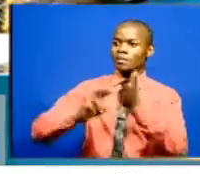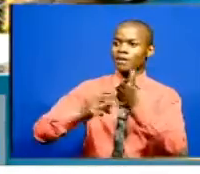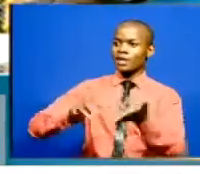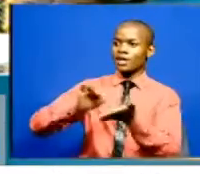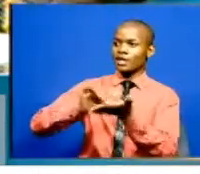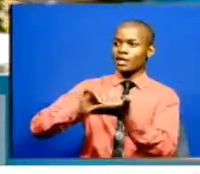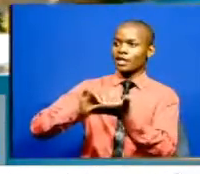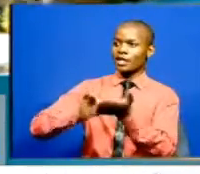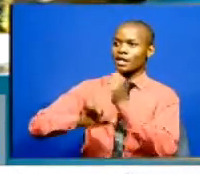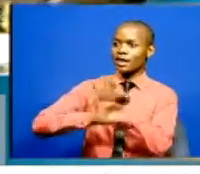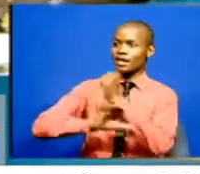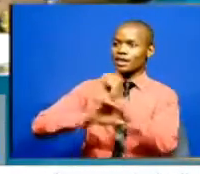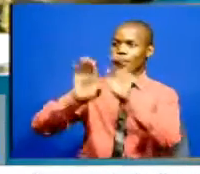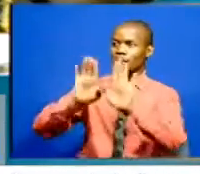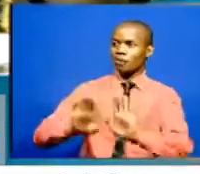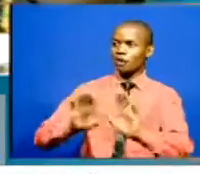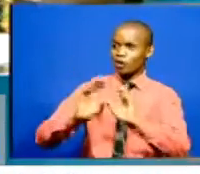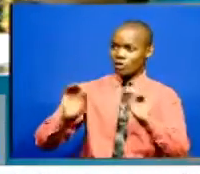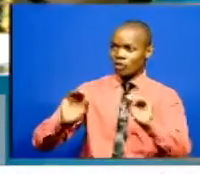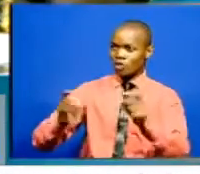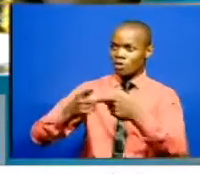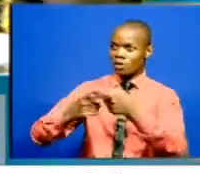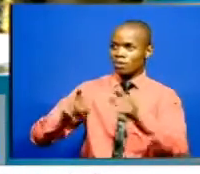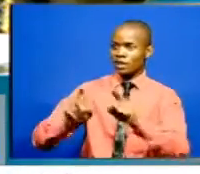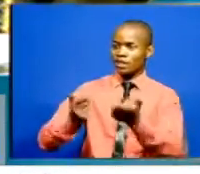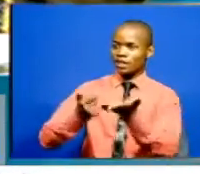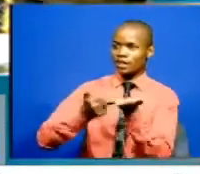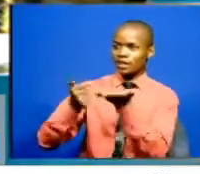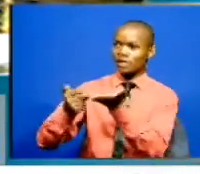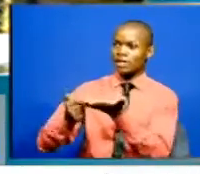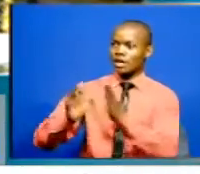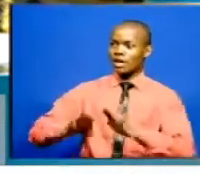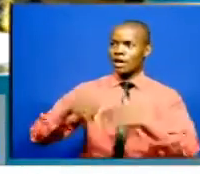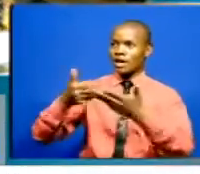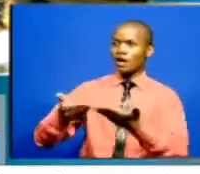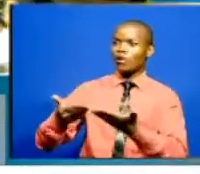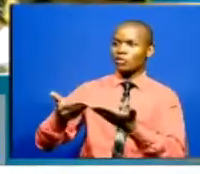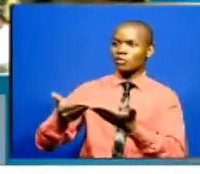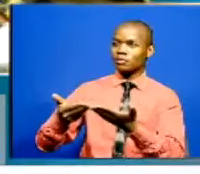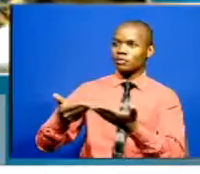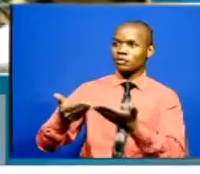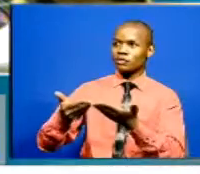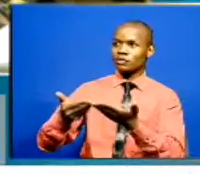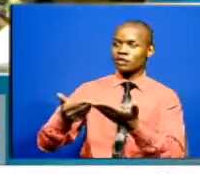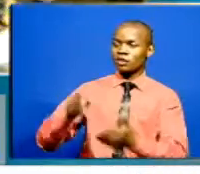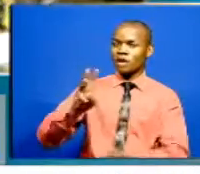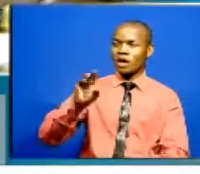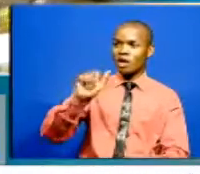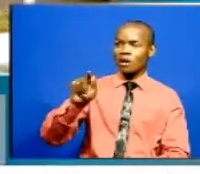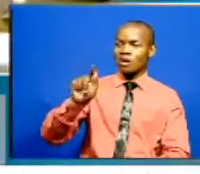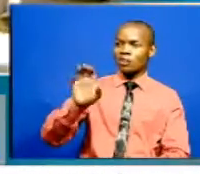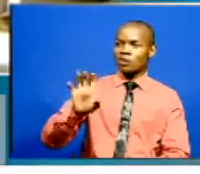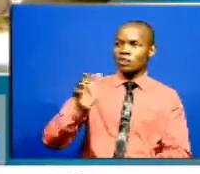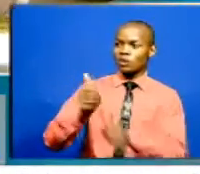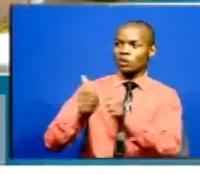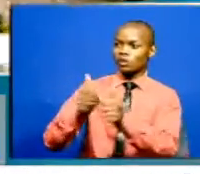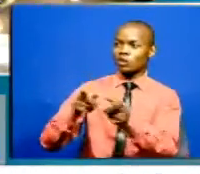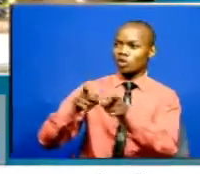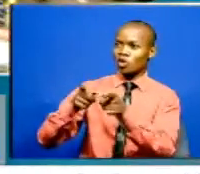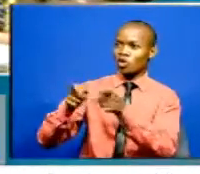not important. Yes. I'm looking at, you know, the volume of the waste that are generated.